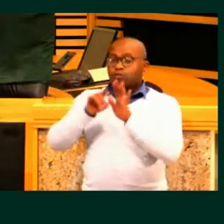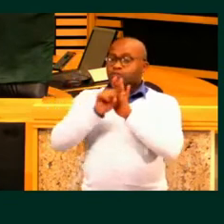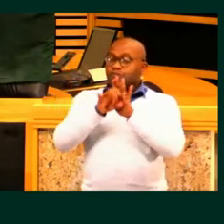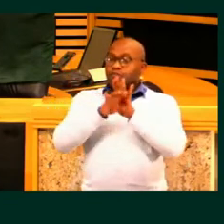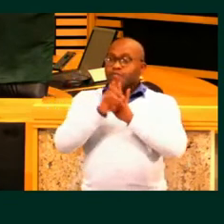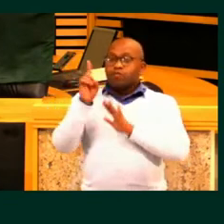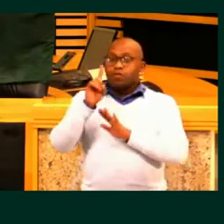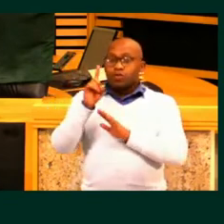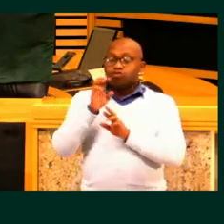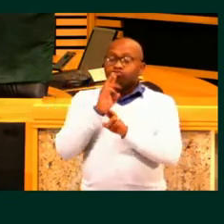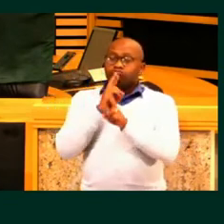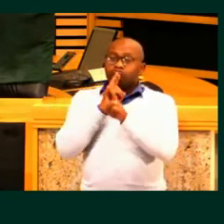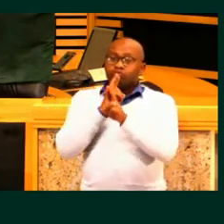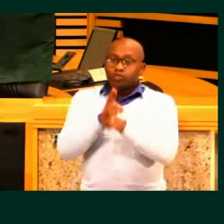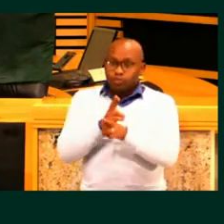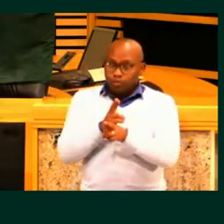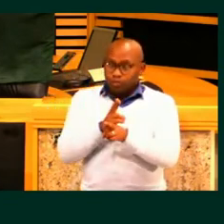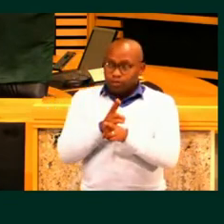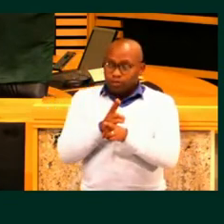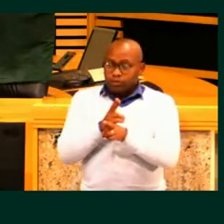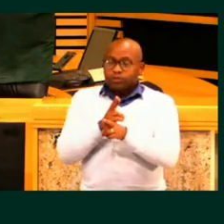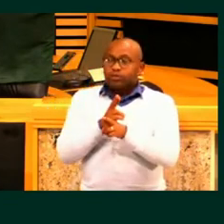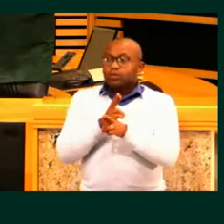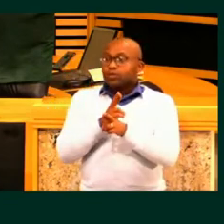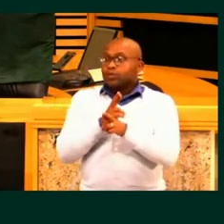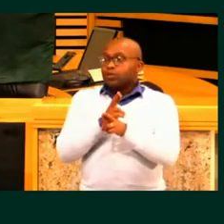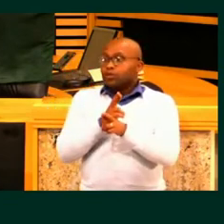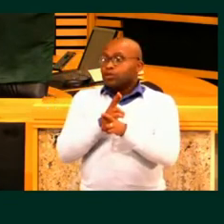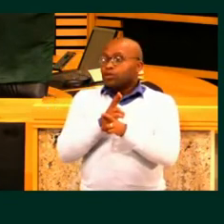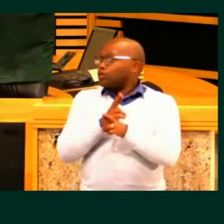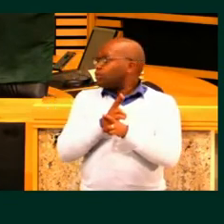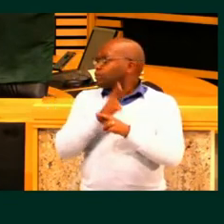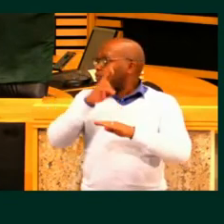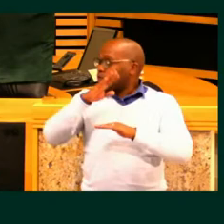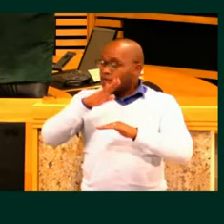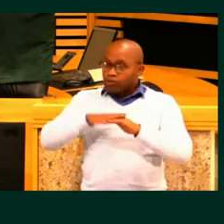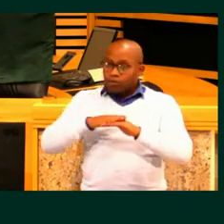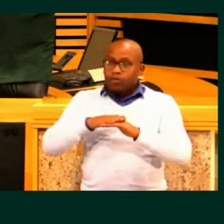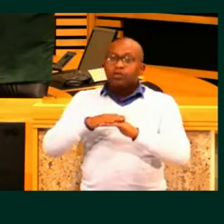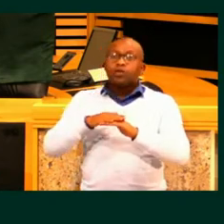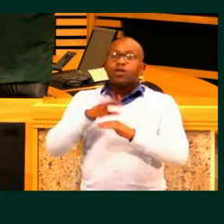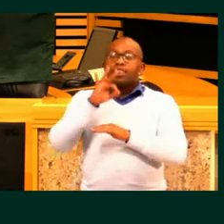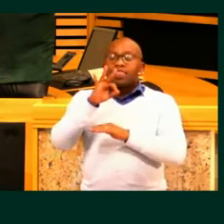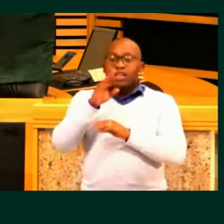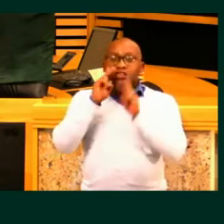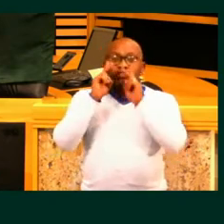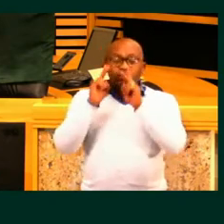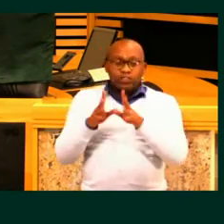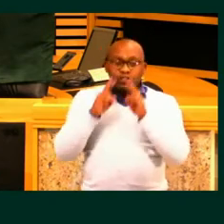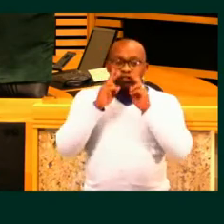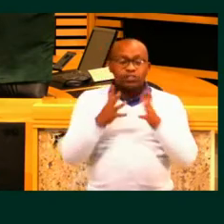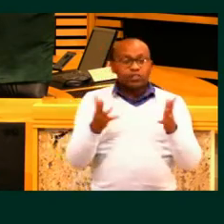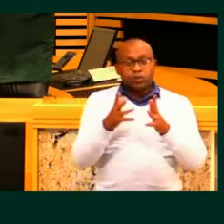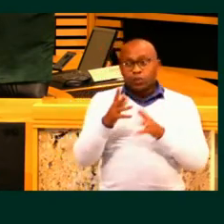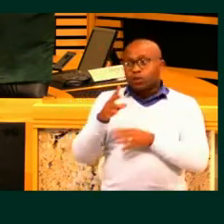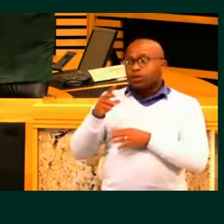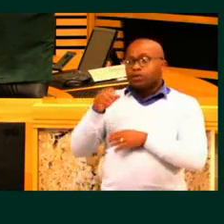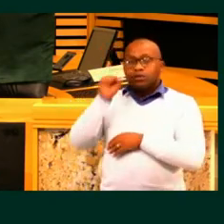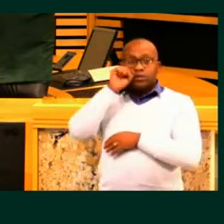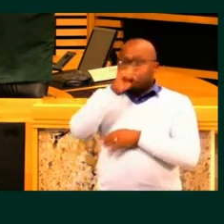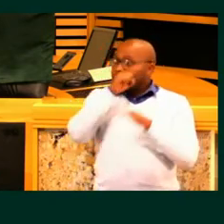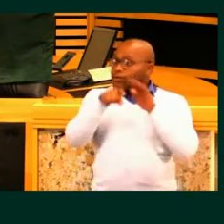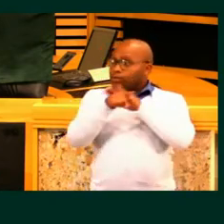of reports on on prev visits in sarab Batman District